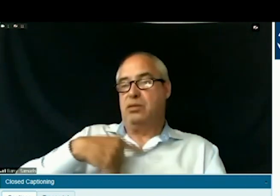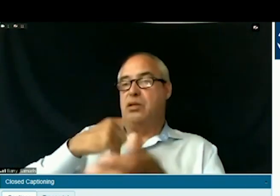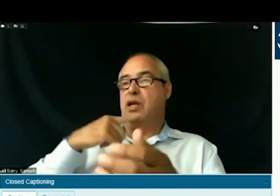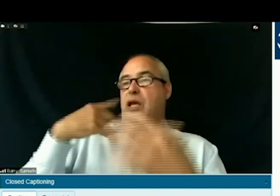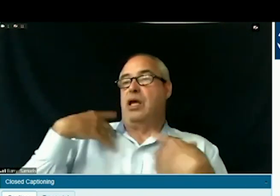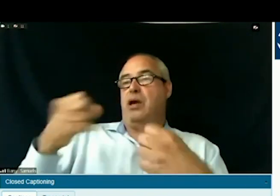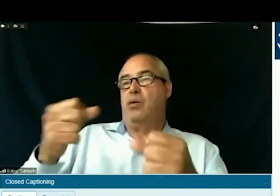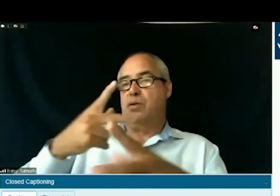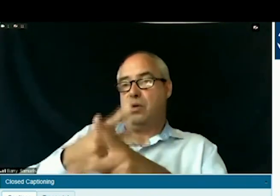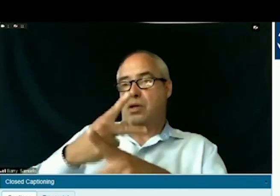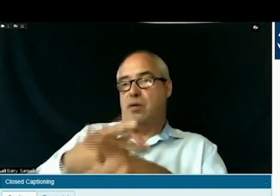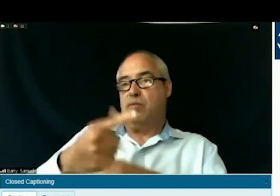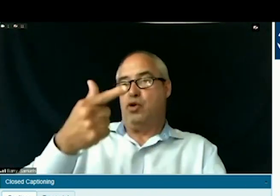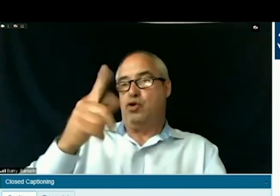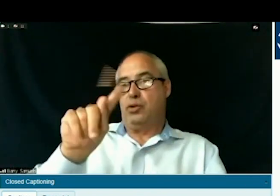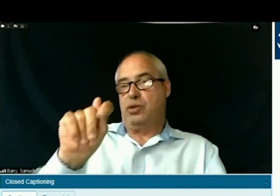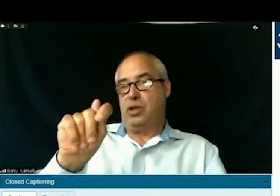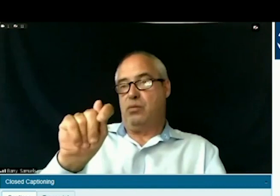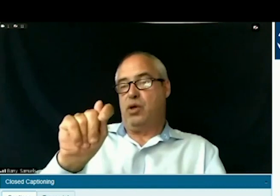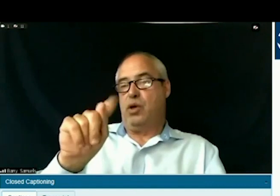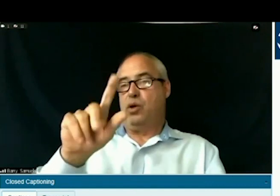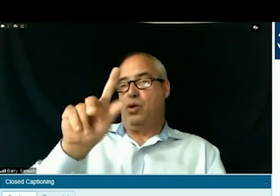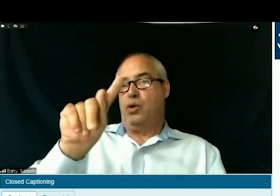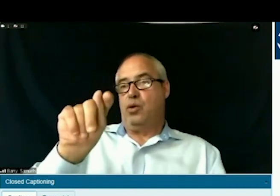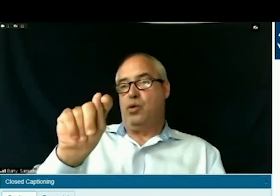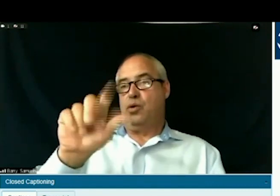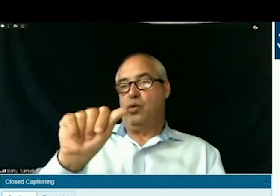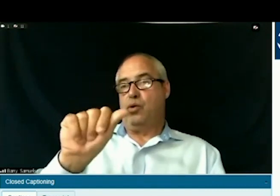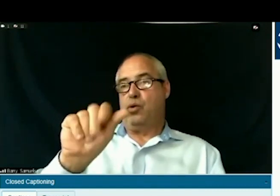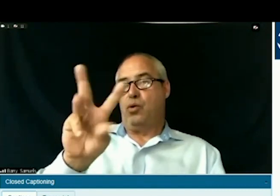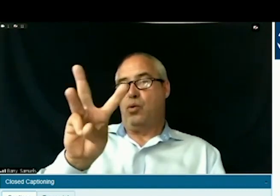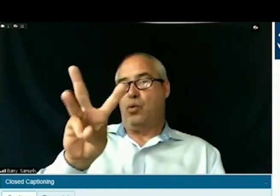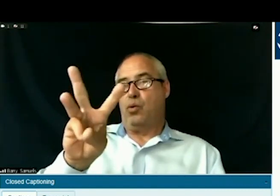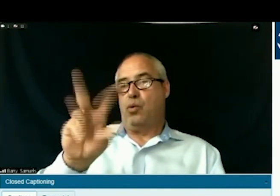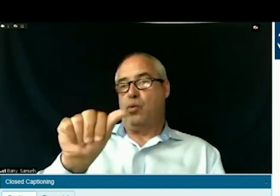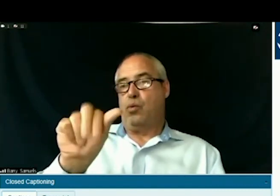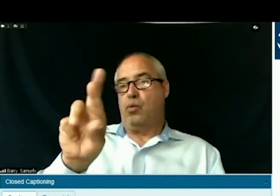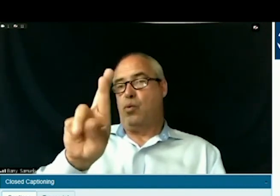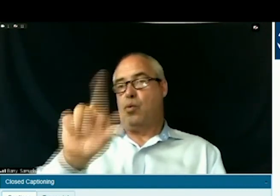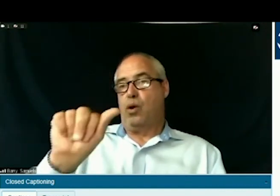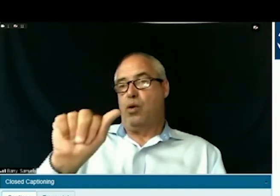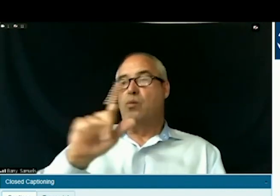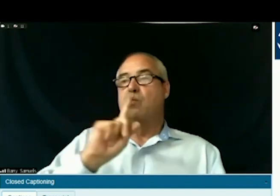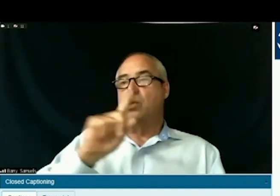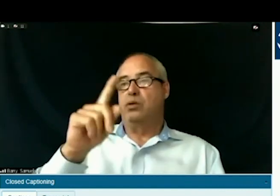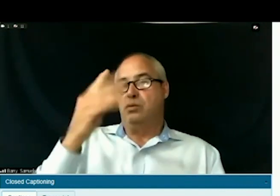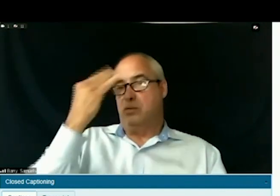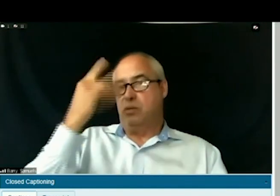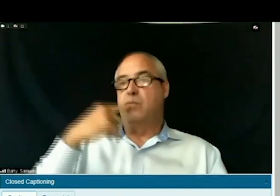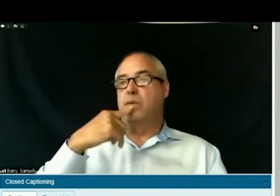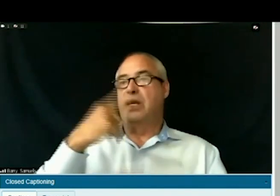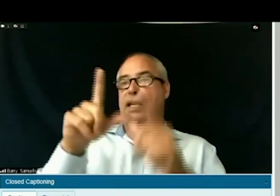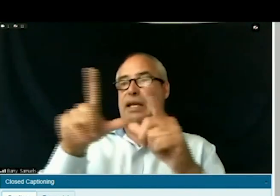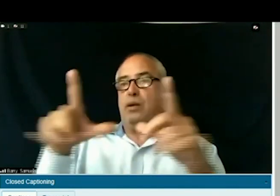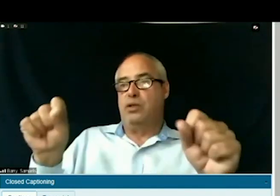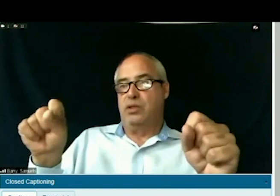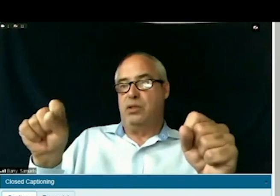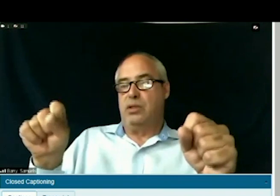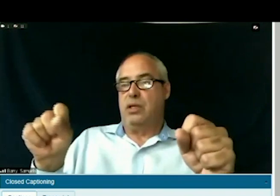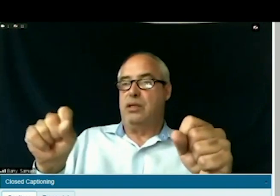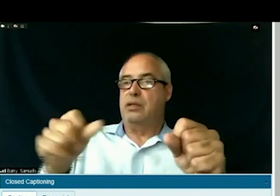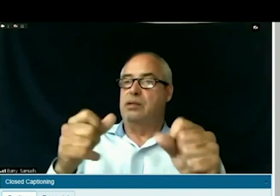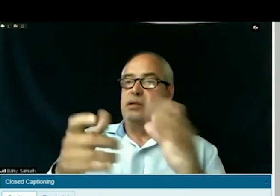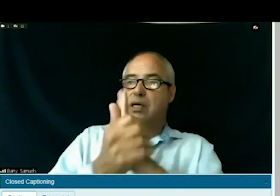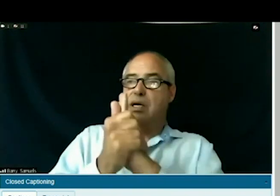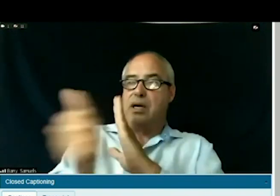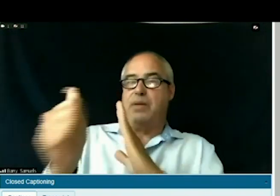Medical Center. Tawara is a recognized thought leader in the areas of cultural and linguistic competence, and we are so pleased to have her